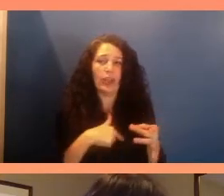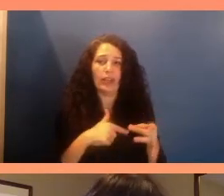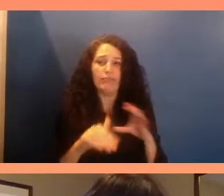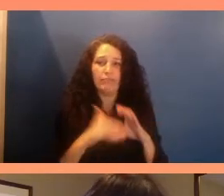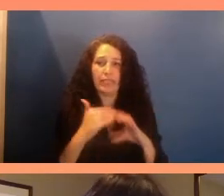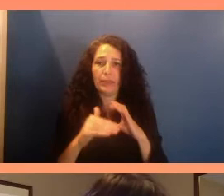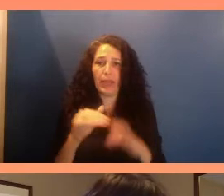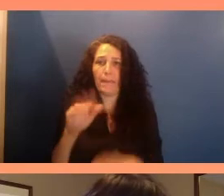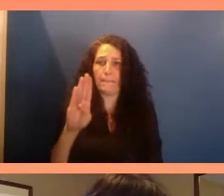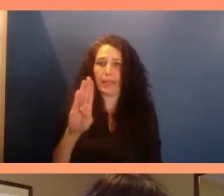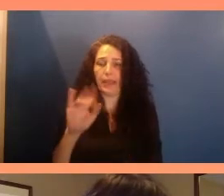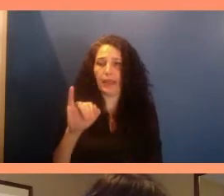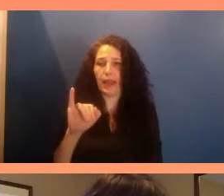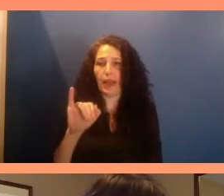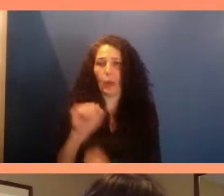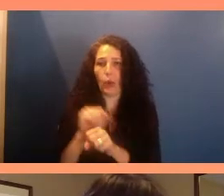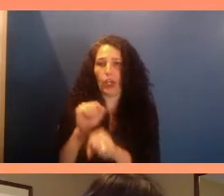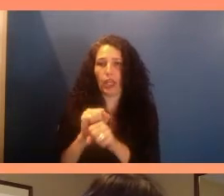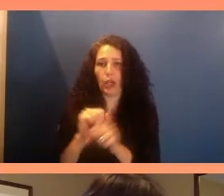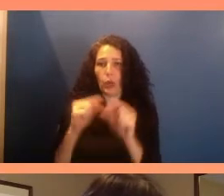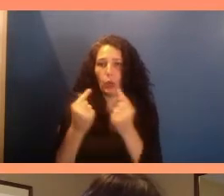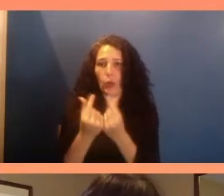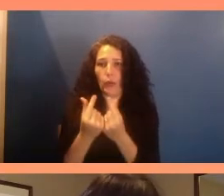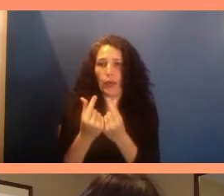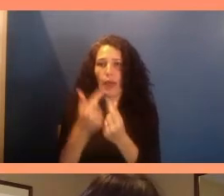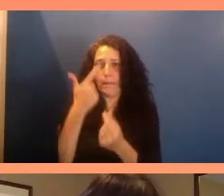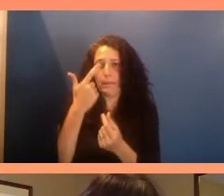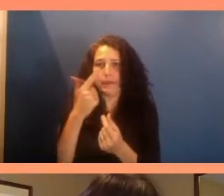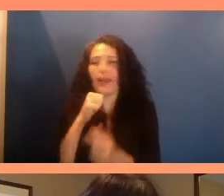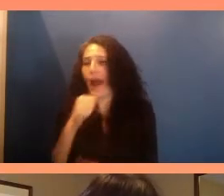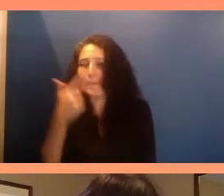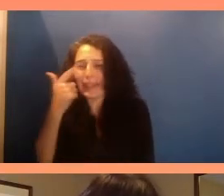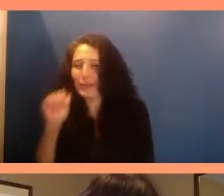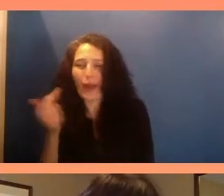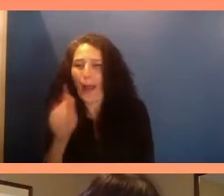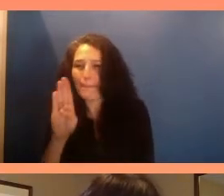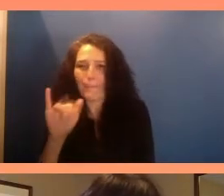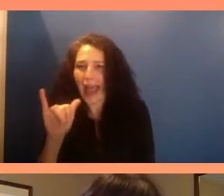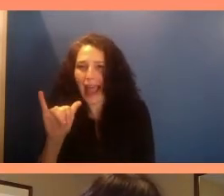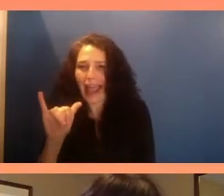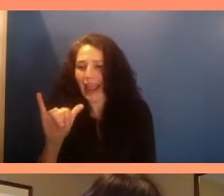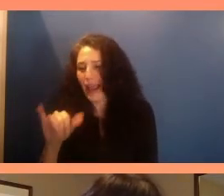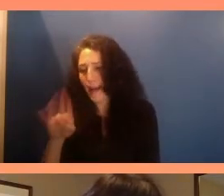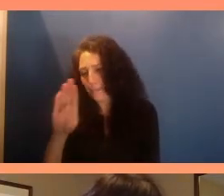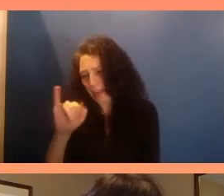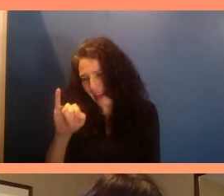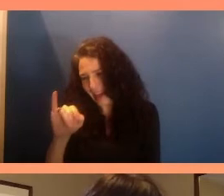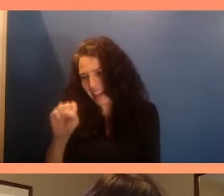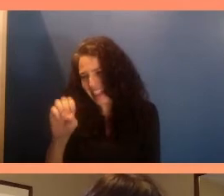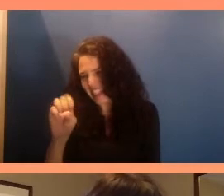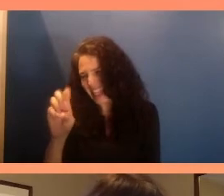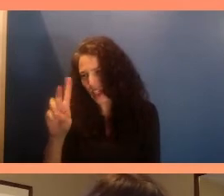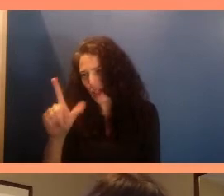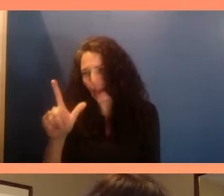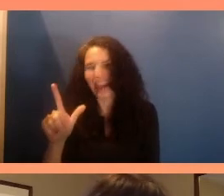Working Group. Not because we're all bisexual, but because that stands for Beyond Inclusion. So it's